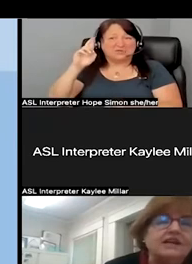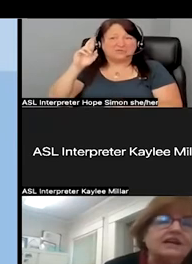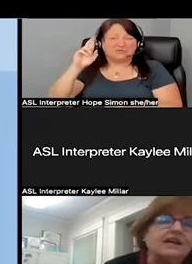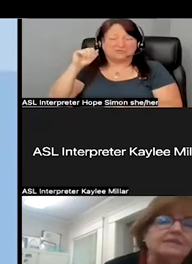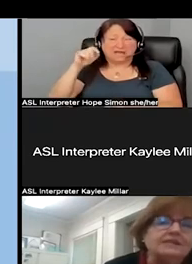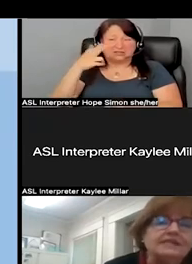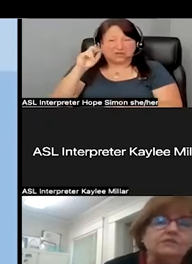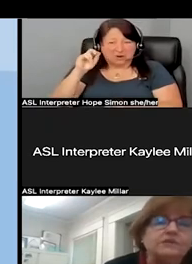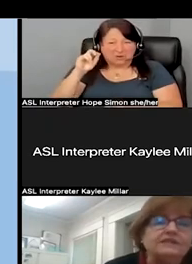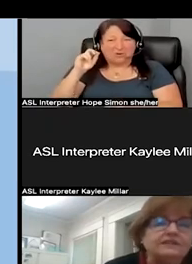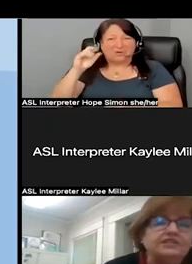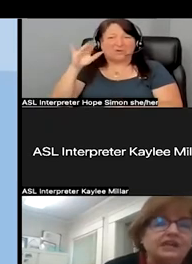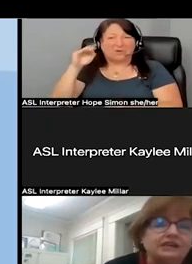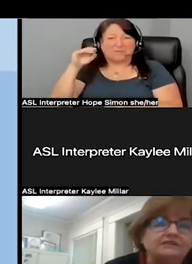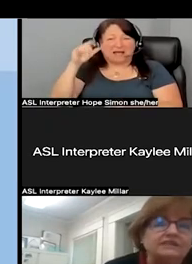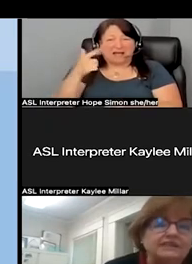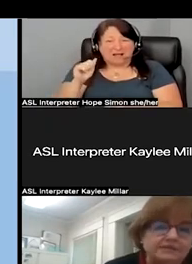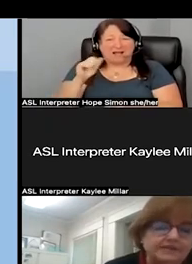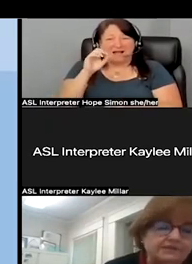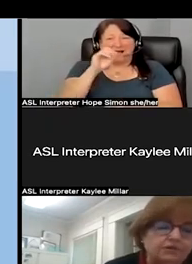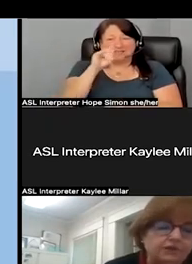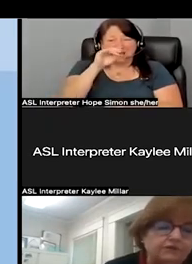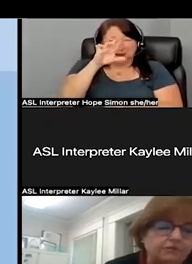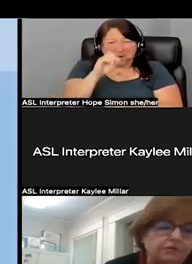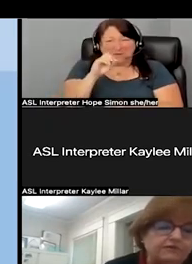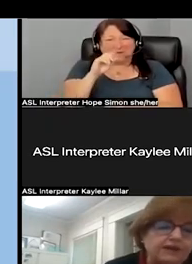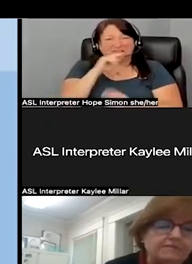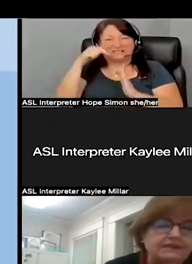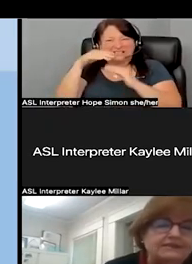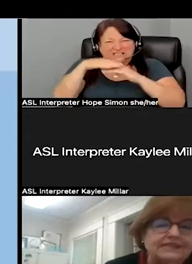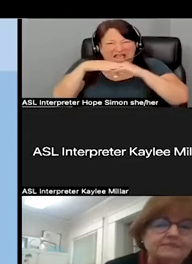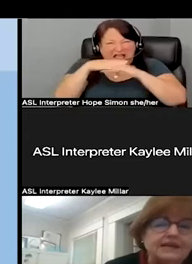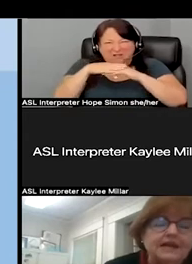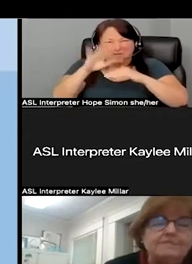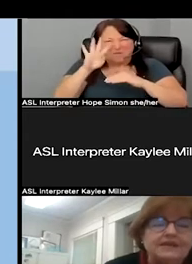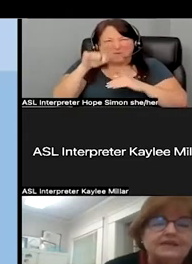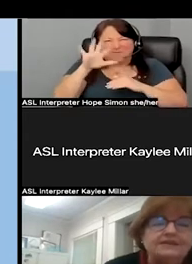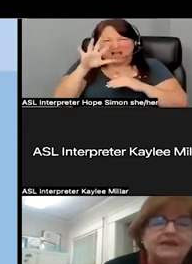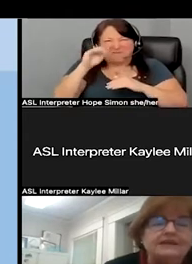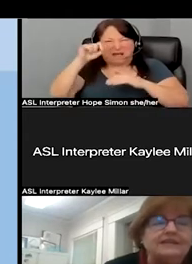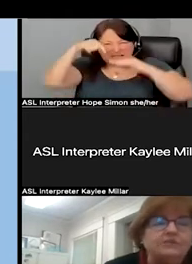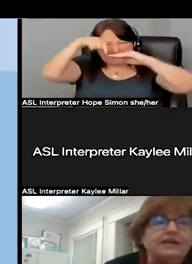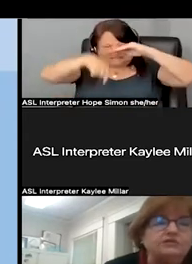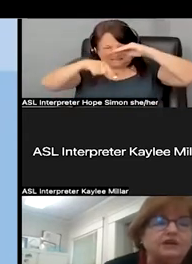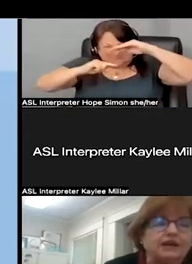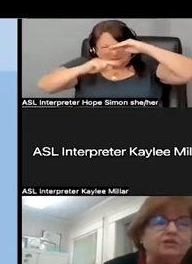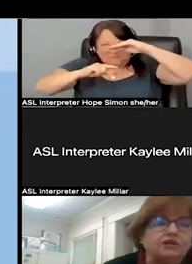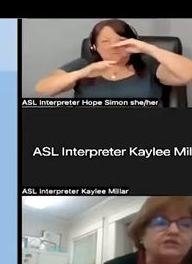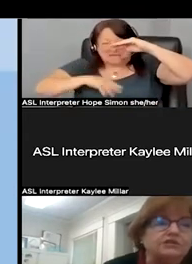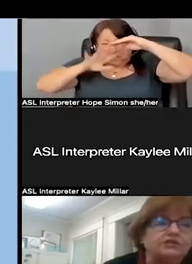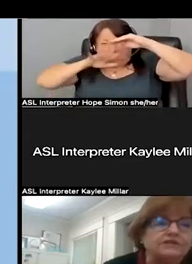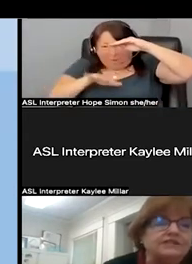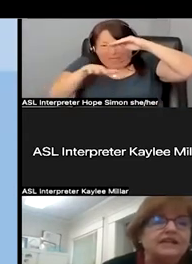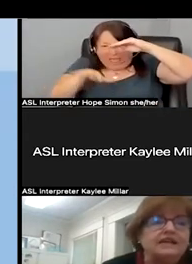Ontario, because it was a very shallow depth. It was only 4.5 miles deep, meaning that the waves traveled